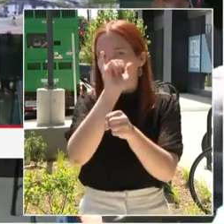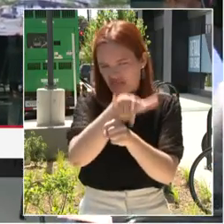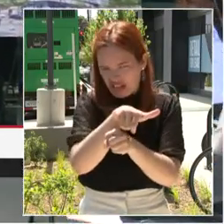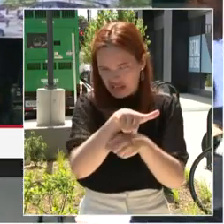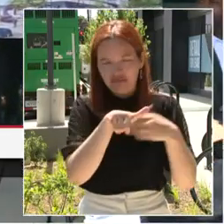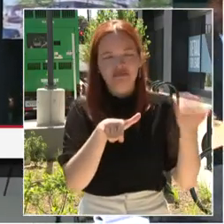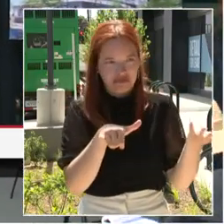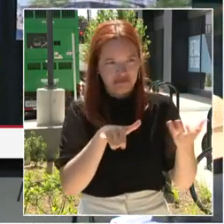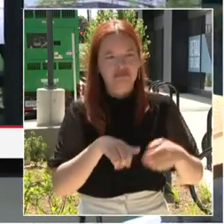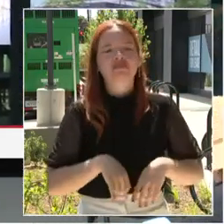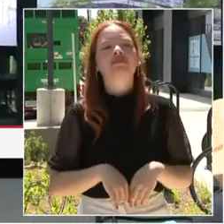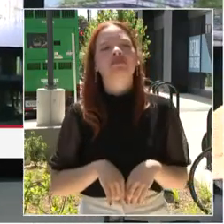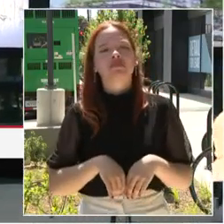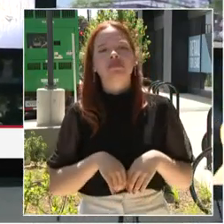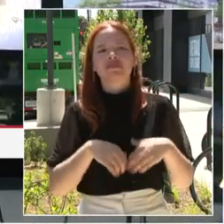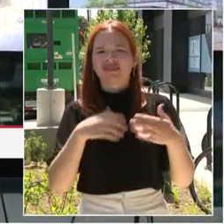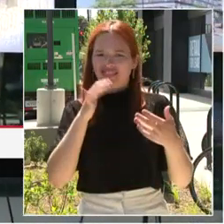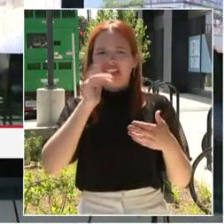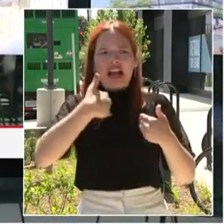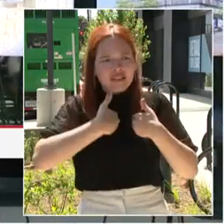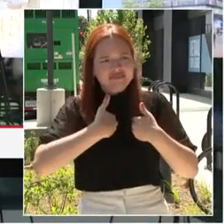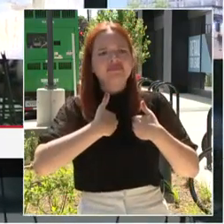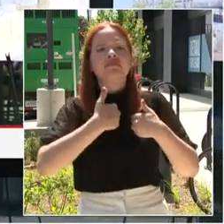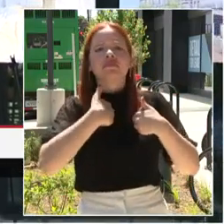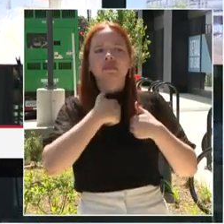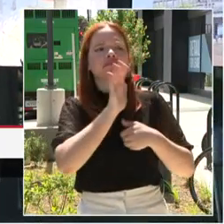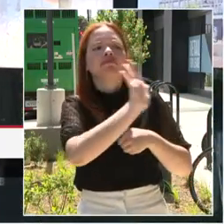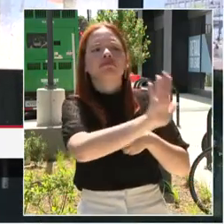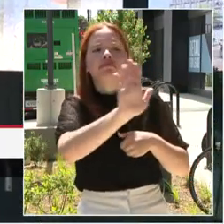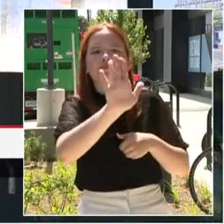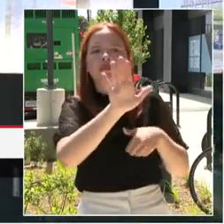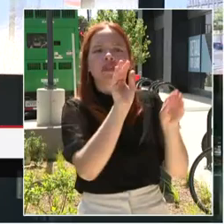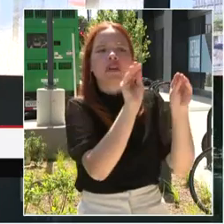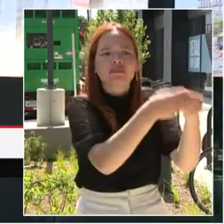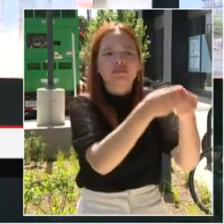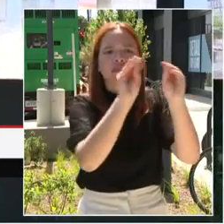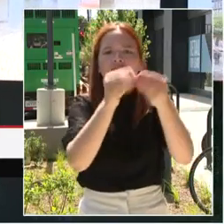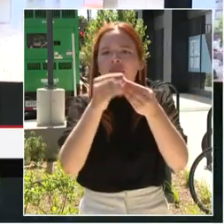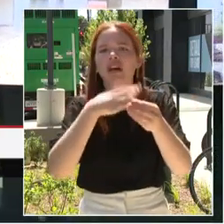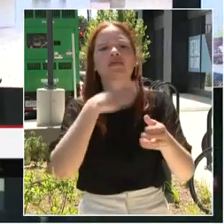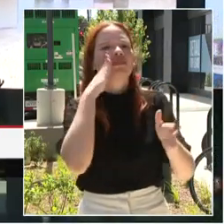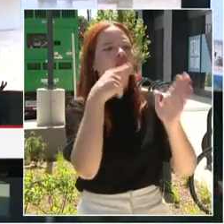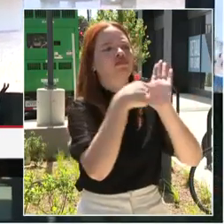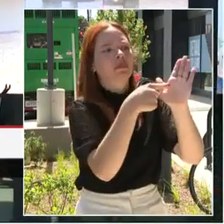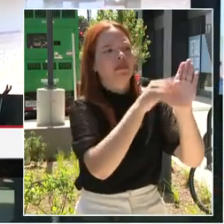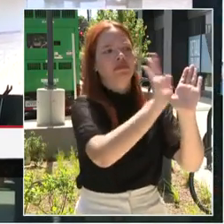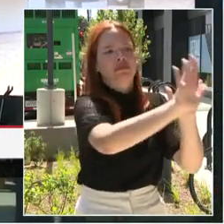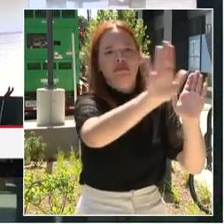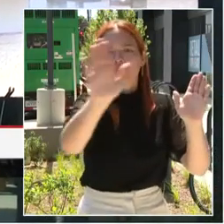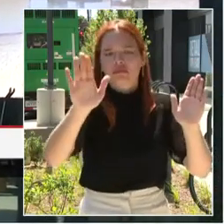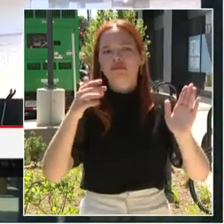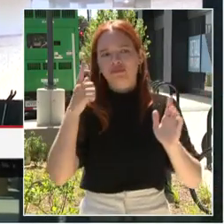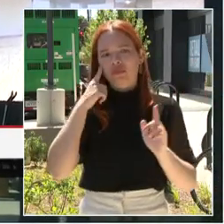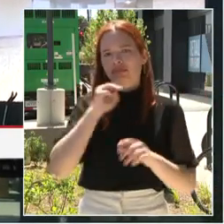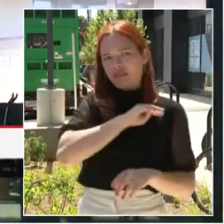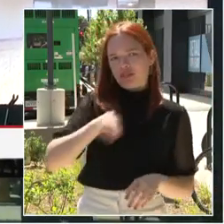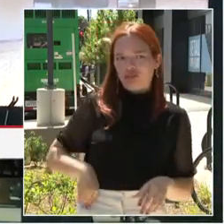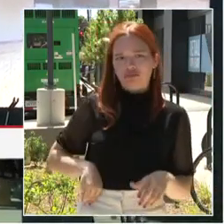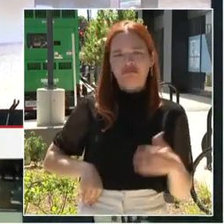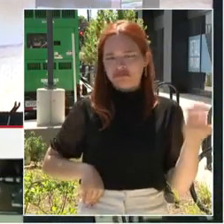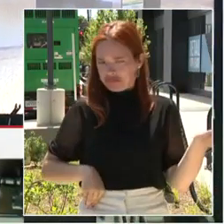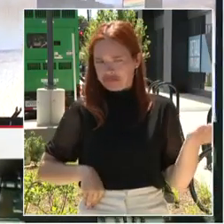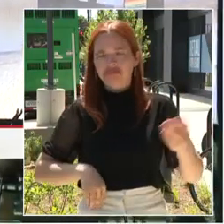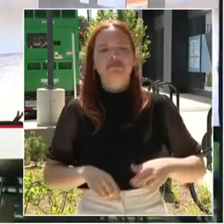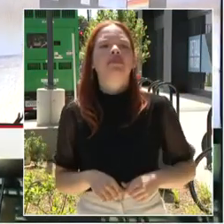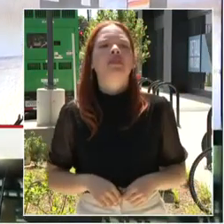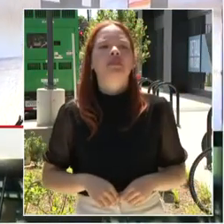mayor's representatives. So when you see them, you see me. And their job is to make sure that you ANC commissioners